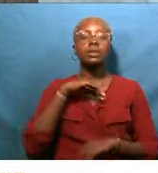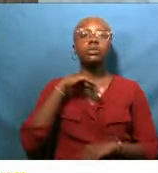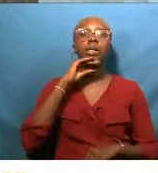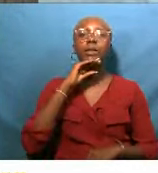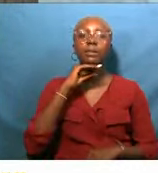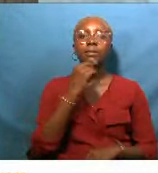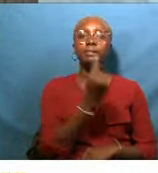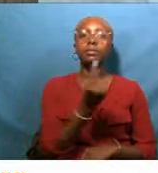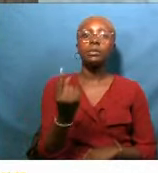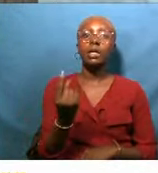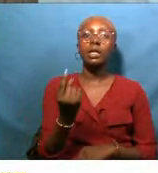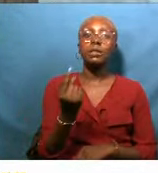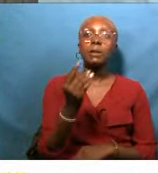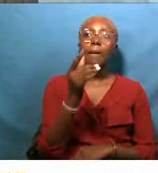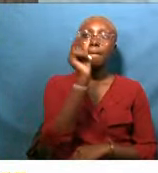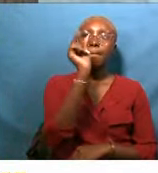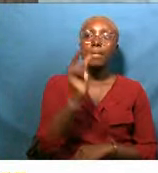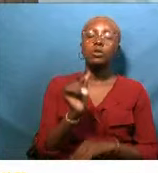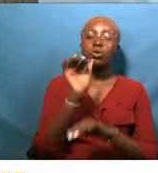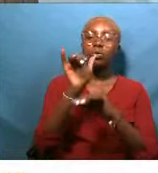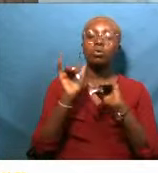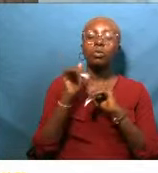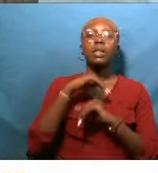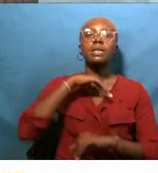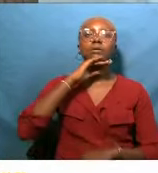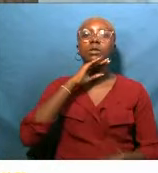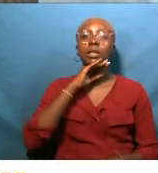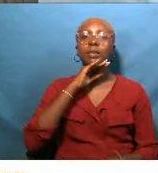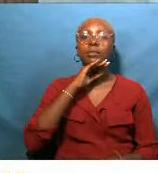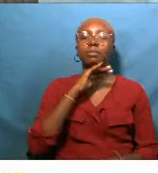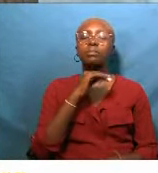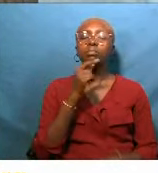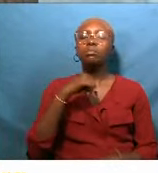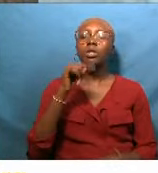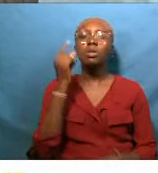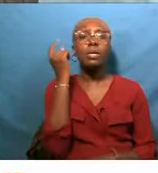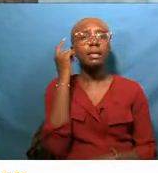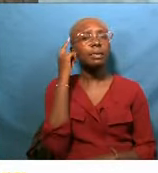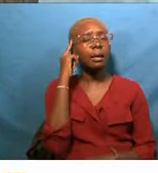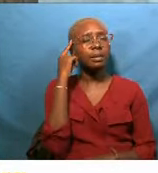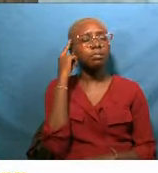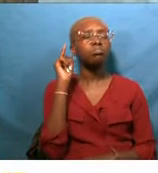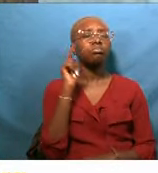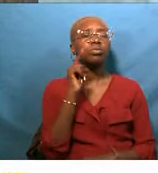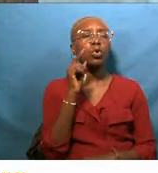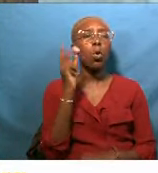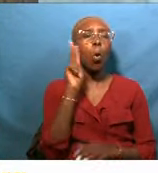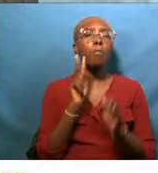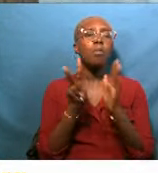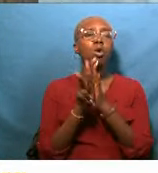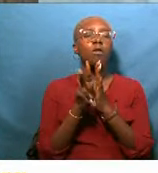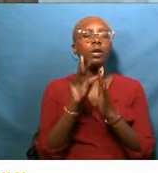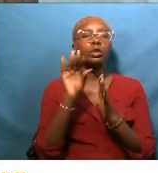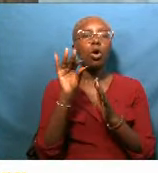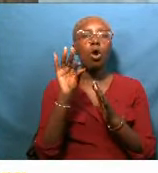Every one of us is a death waiter. So we were wondering, is he a prophet of doom? What is he